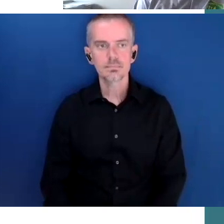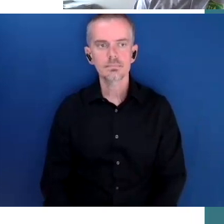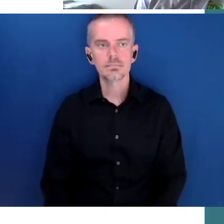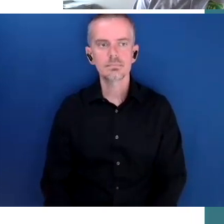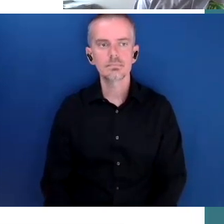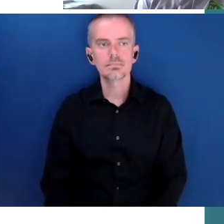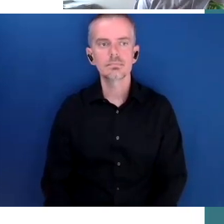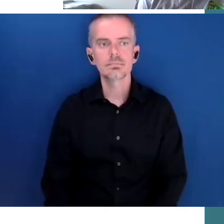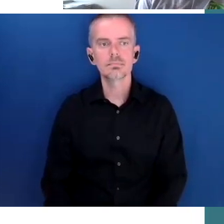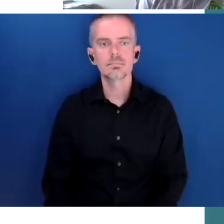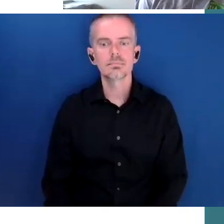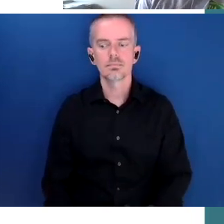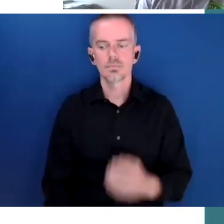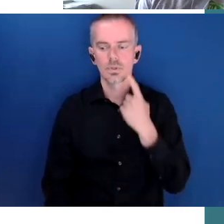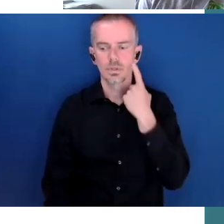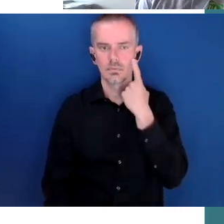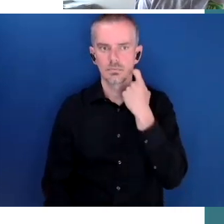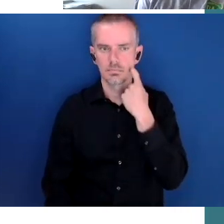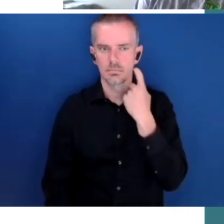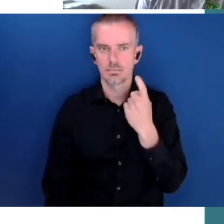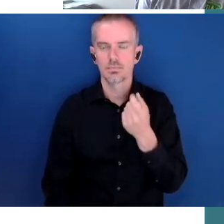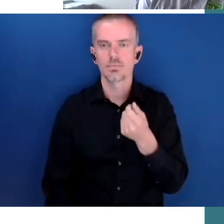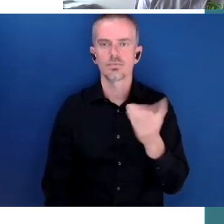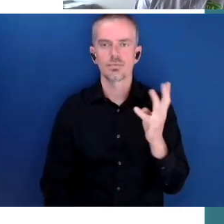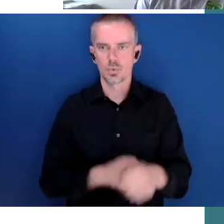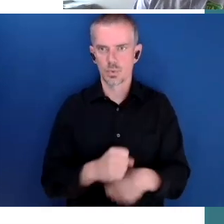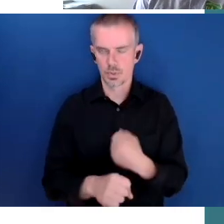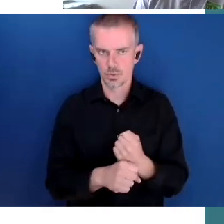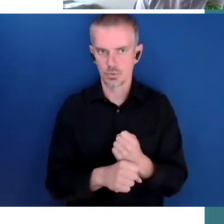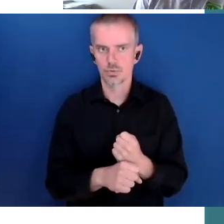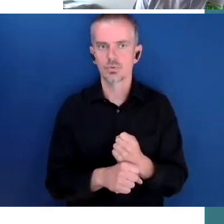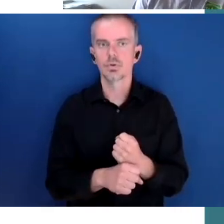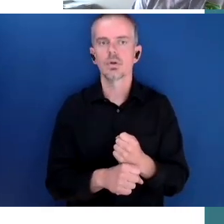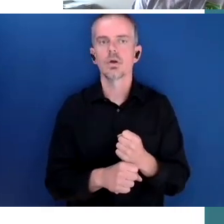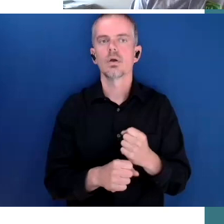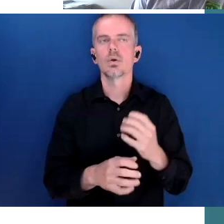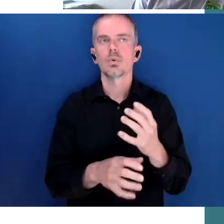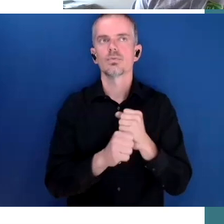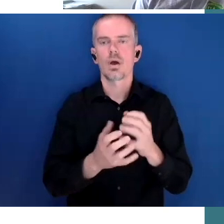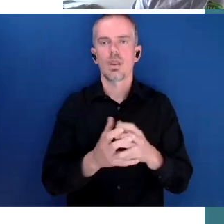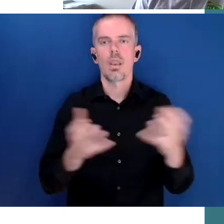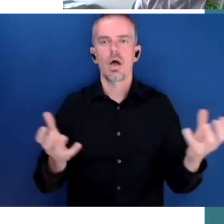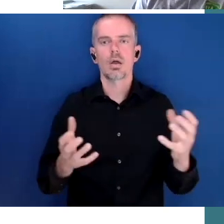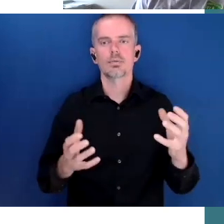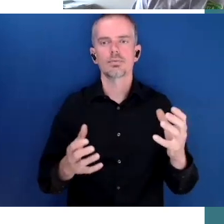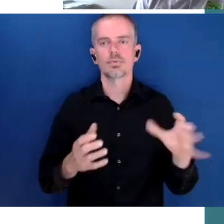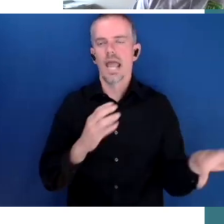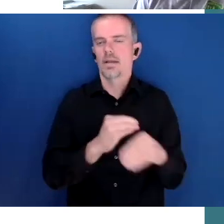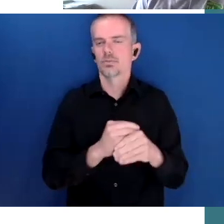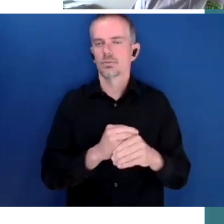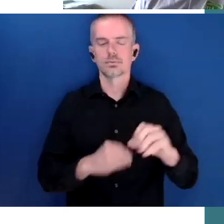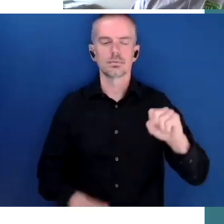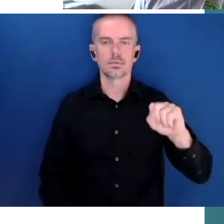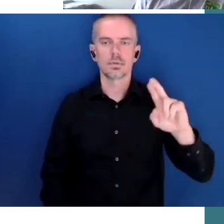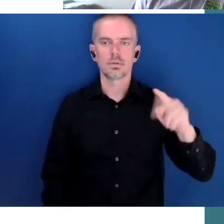years, we've had a large influx of what we call supplemental funding. And so this is additional funding that's